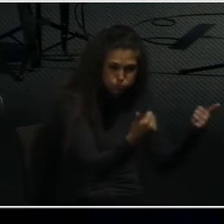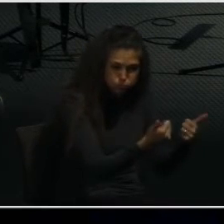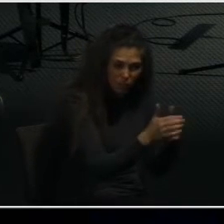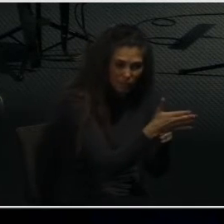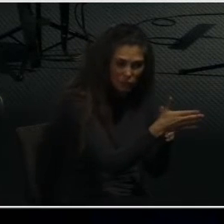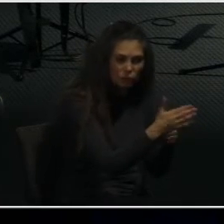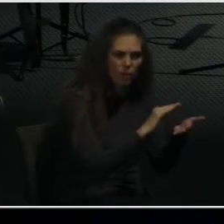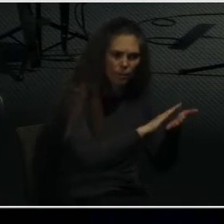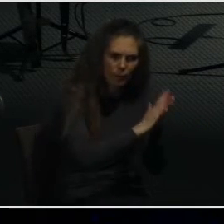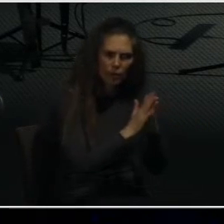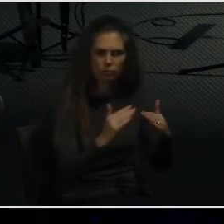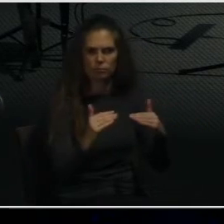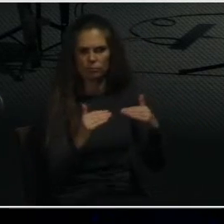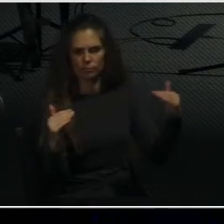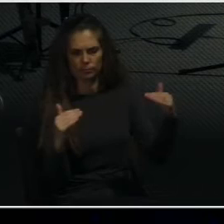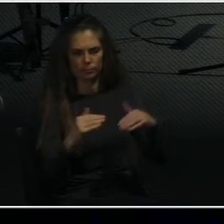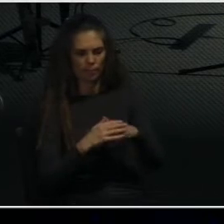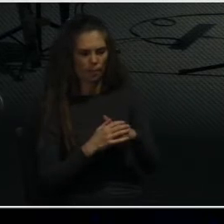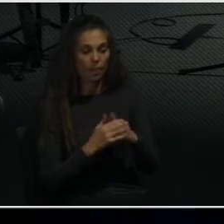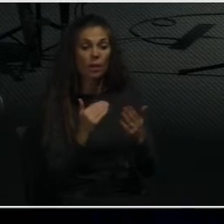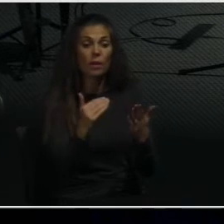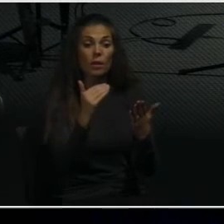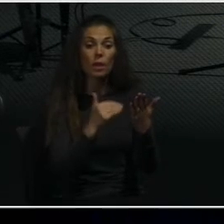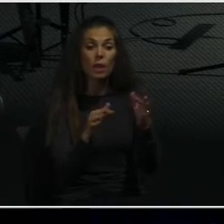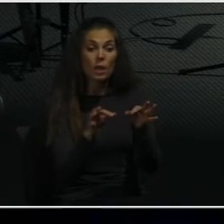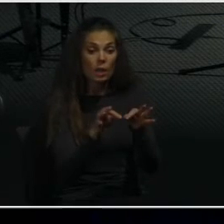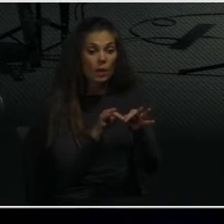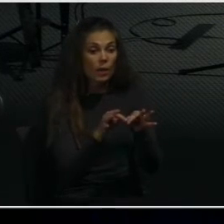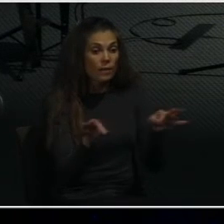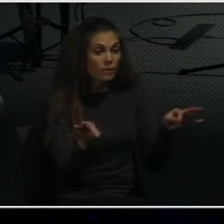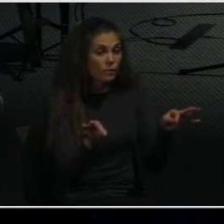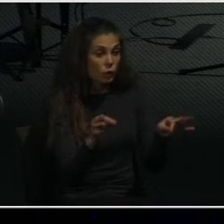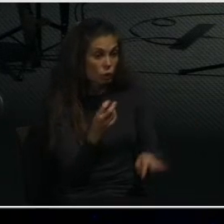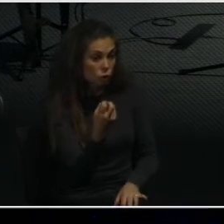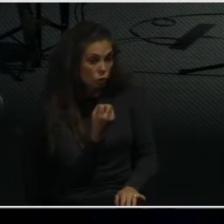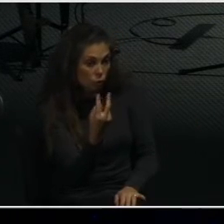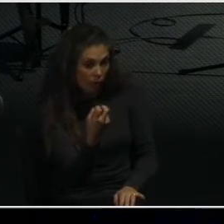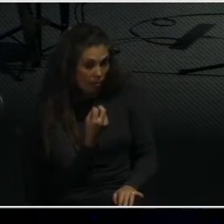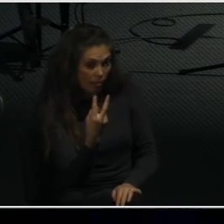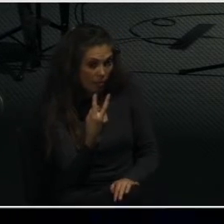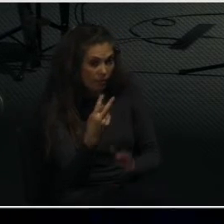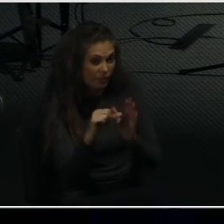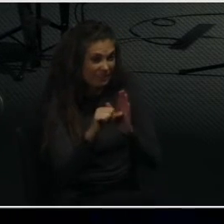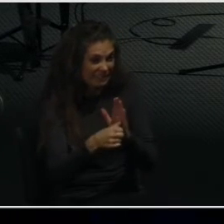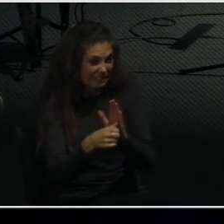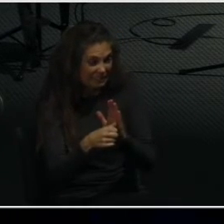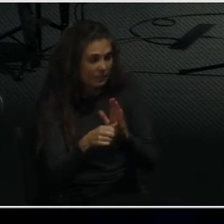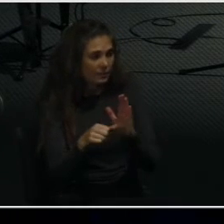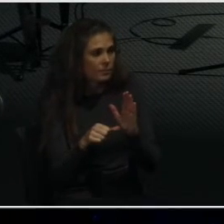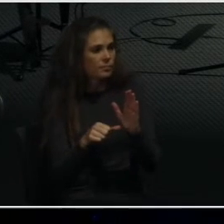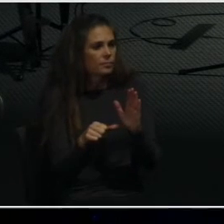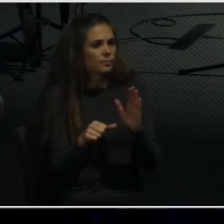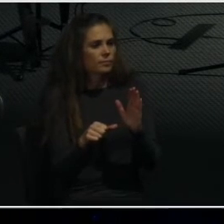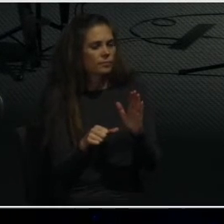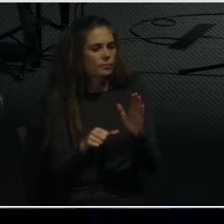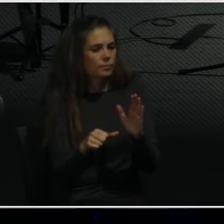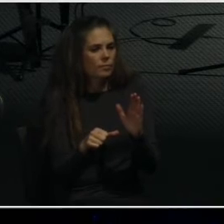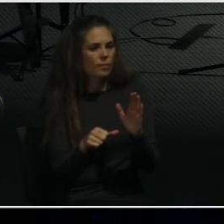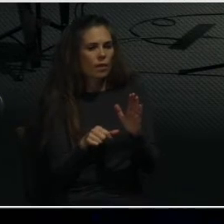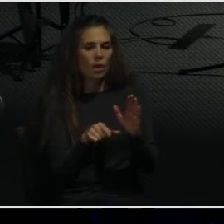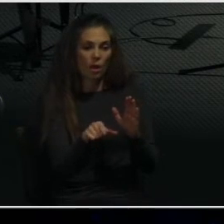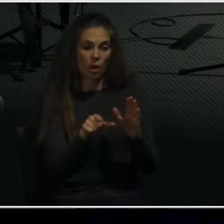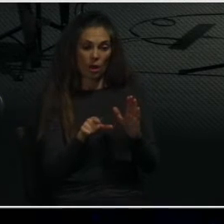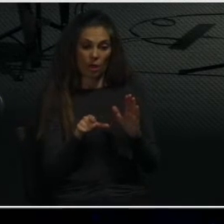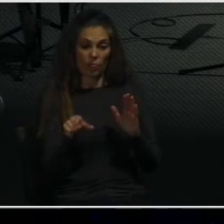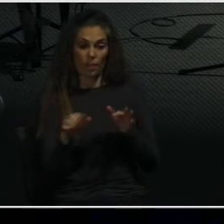which is critical. The messenger comments on the trees on the both sides of the riverbank. He says, and on the banks, on